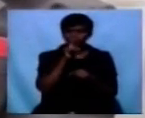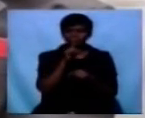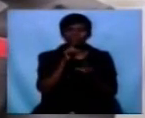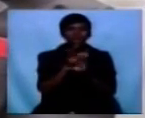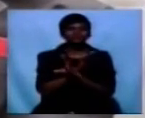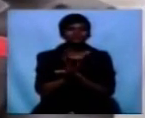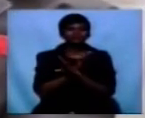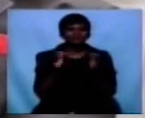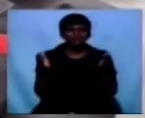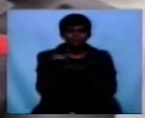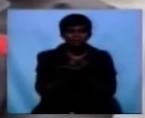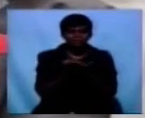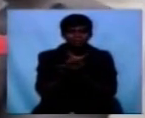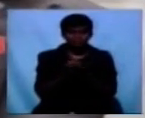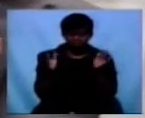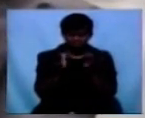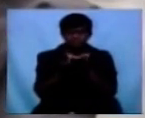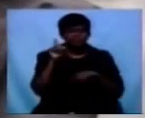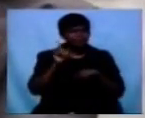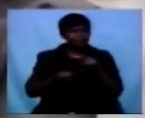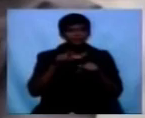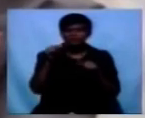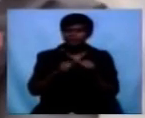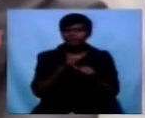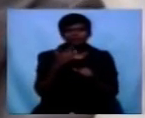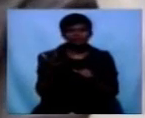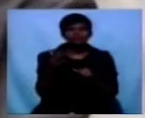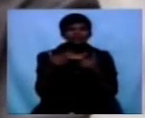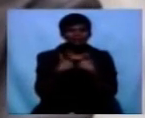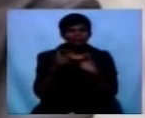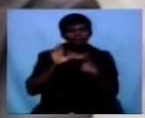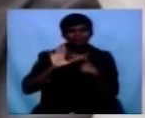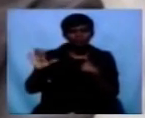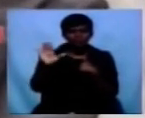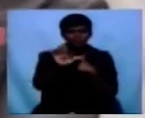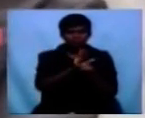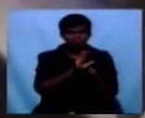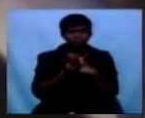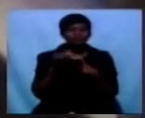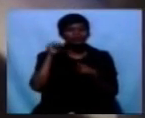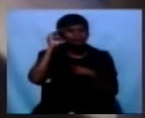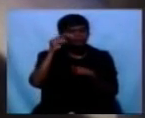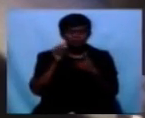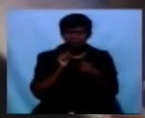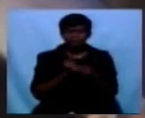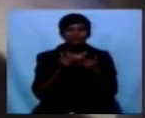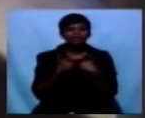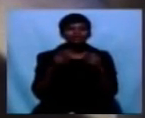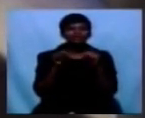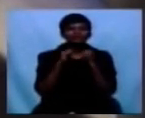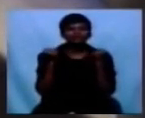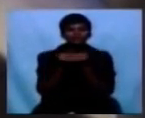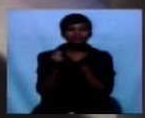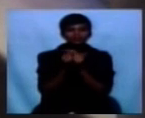small economy. We can't manage to have every portfolio function having a different minister. So we put a team together. I have